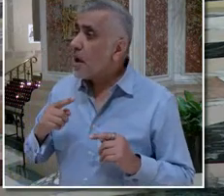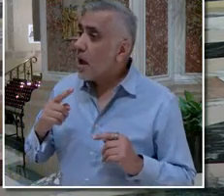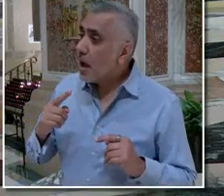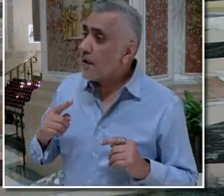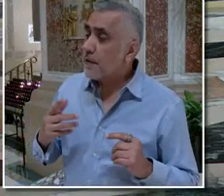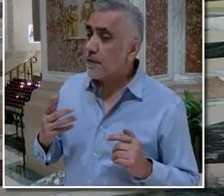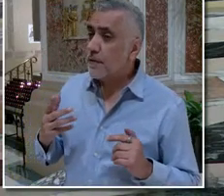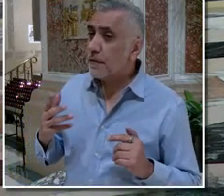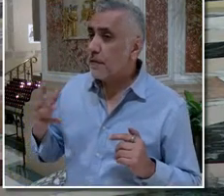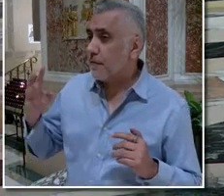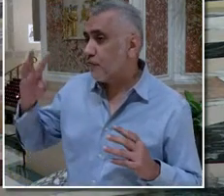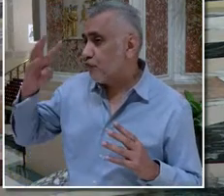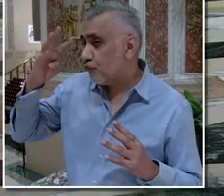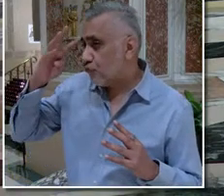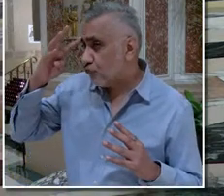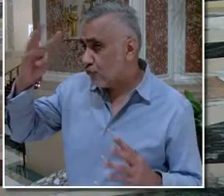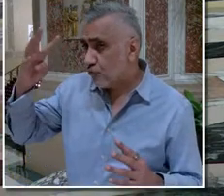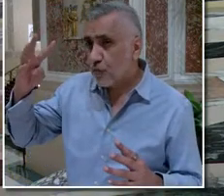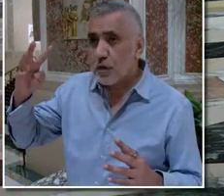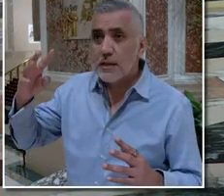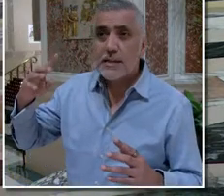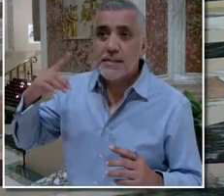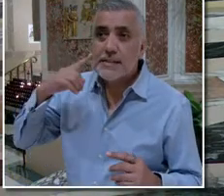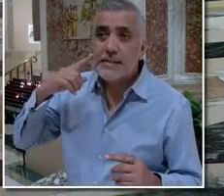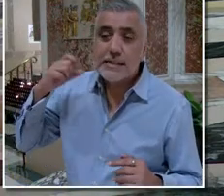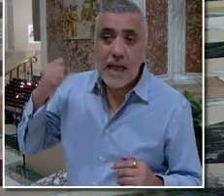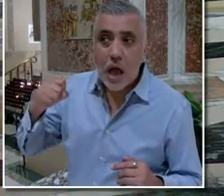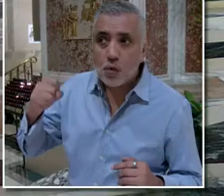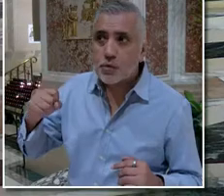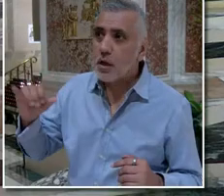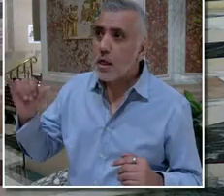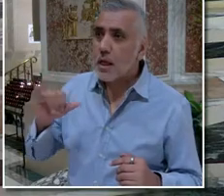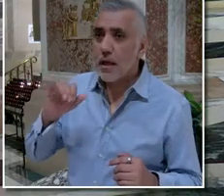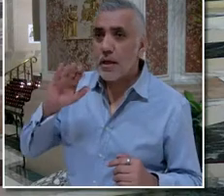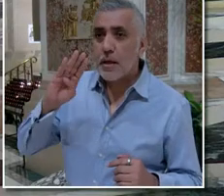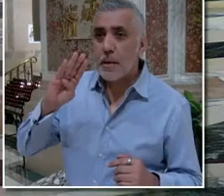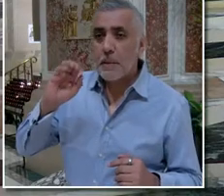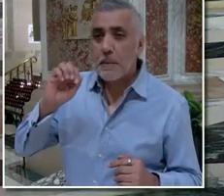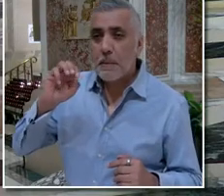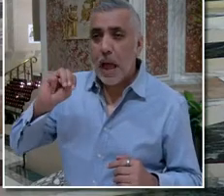developed sounds that they make. Bam!